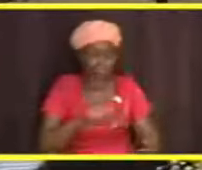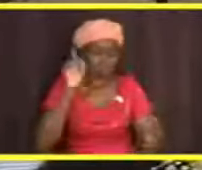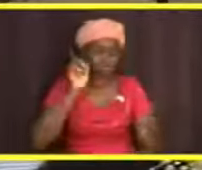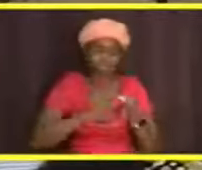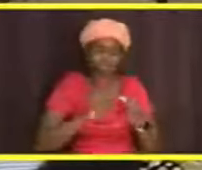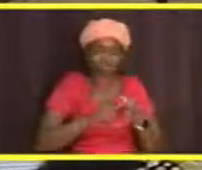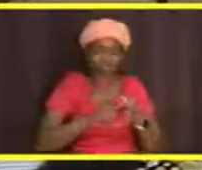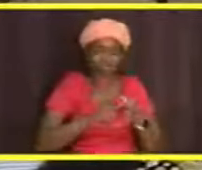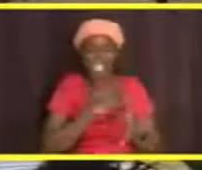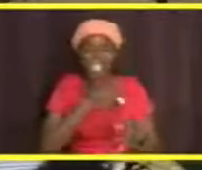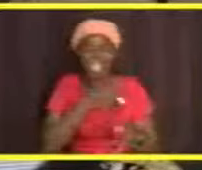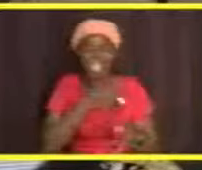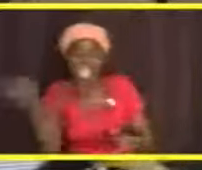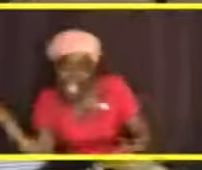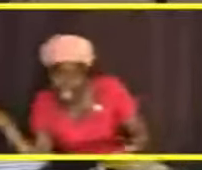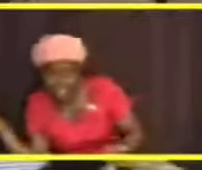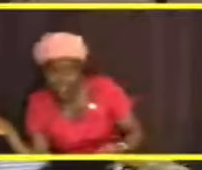and hell.